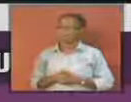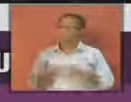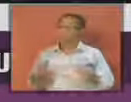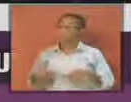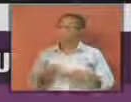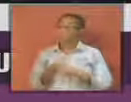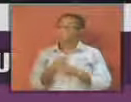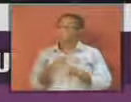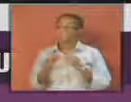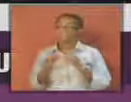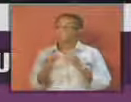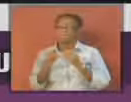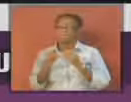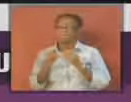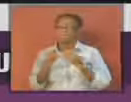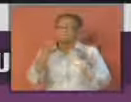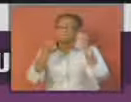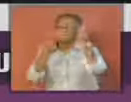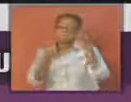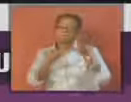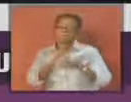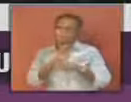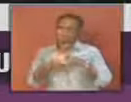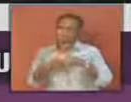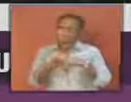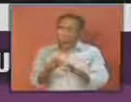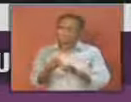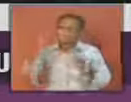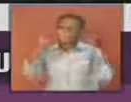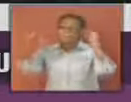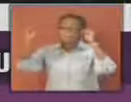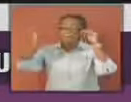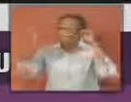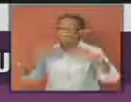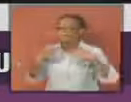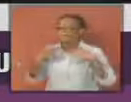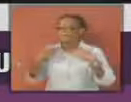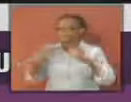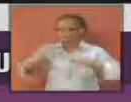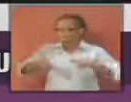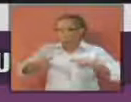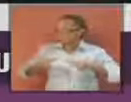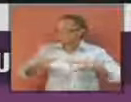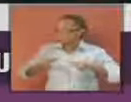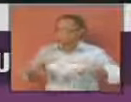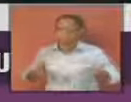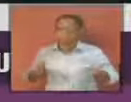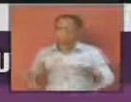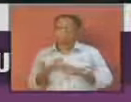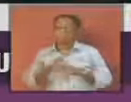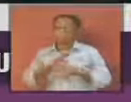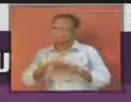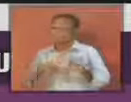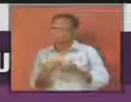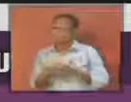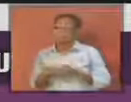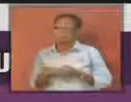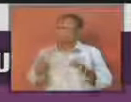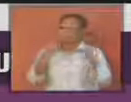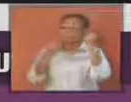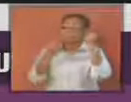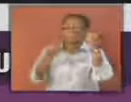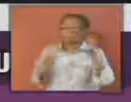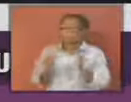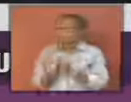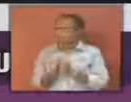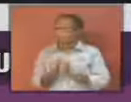the increased deaths that we've been seeing? And not just in the context of there being increased infections and therefore more deaths, but in